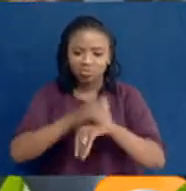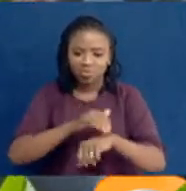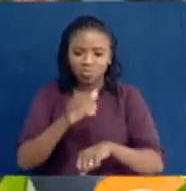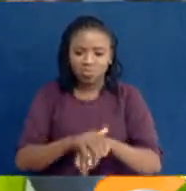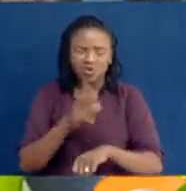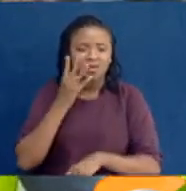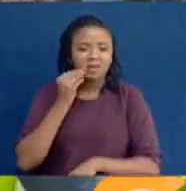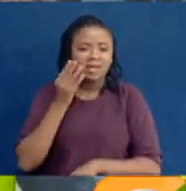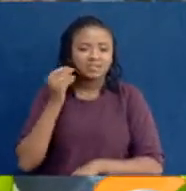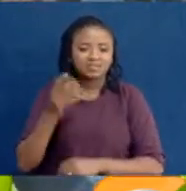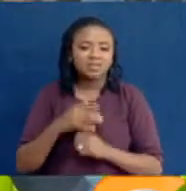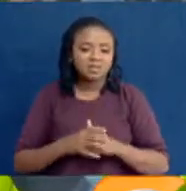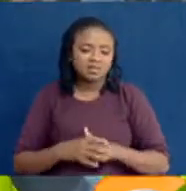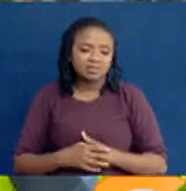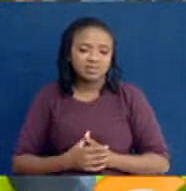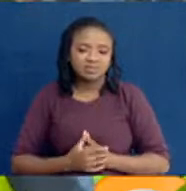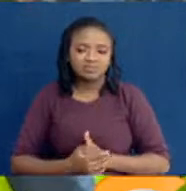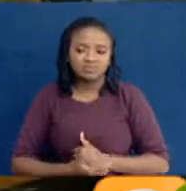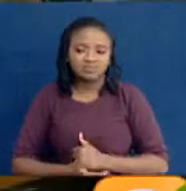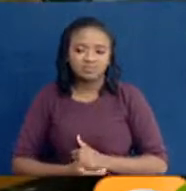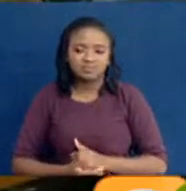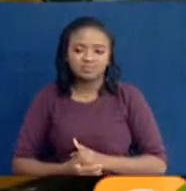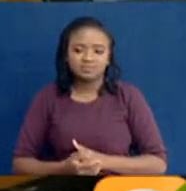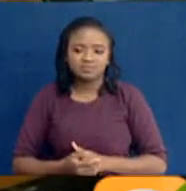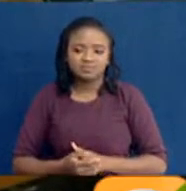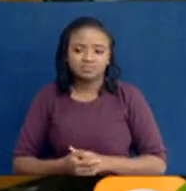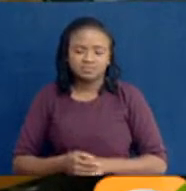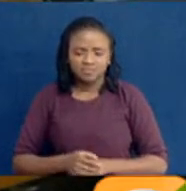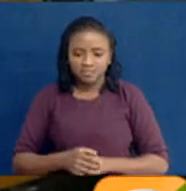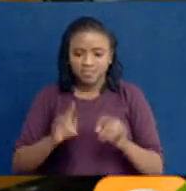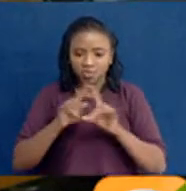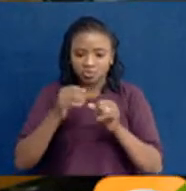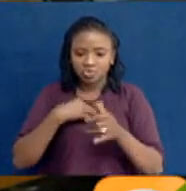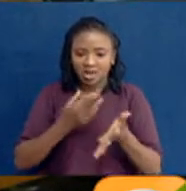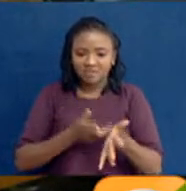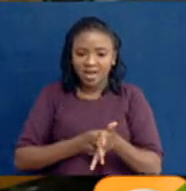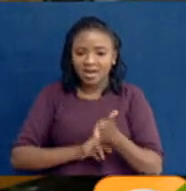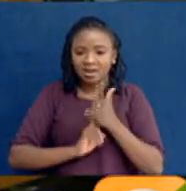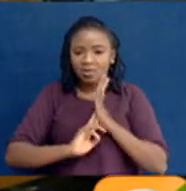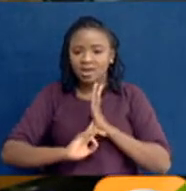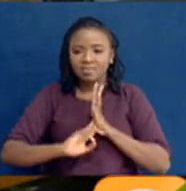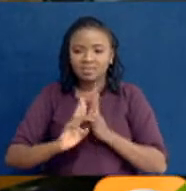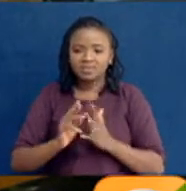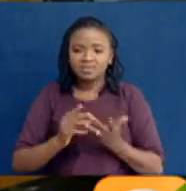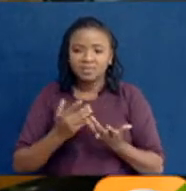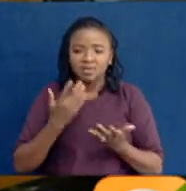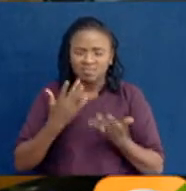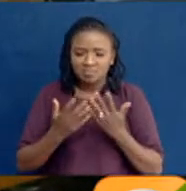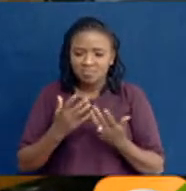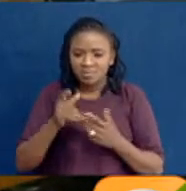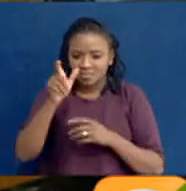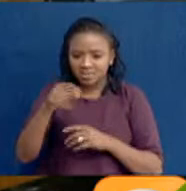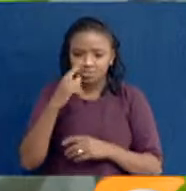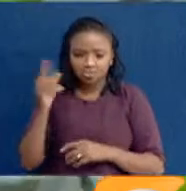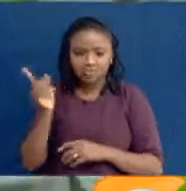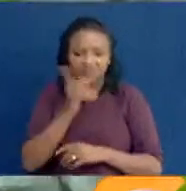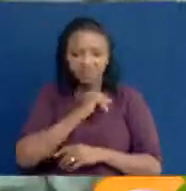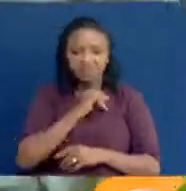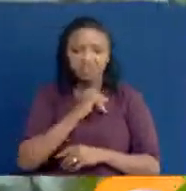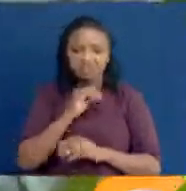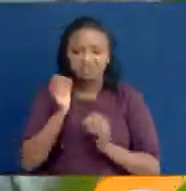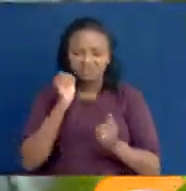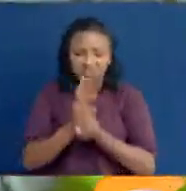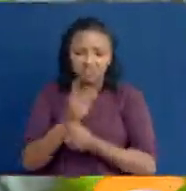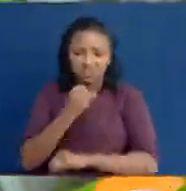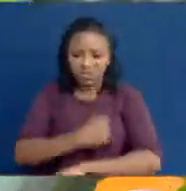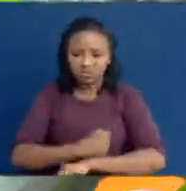hands-on embedded systems experience. The entry level requirement, I'd say, would be somebody who's actually finished secondary school. Essentially,